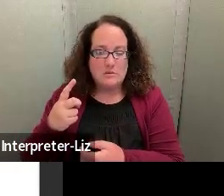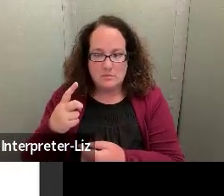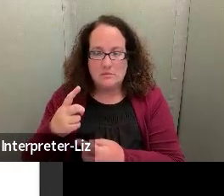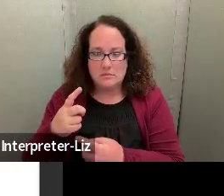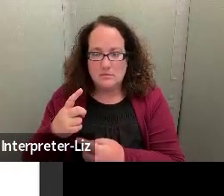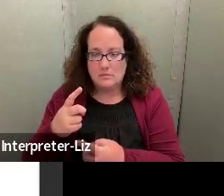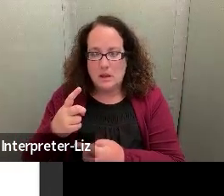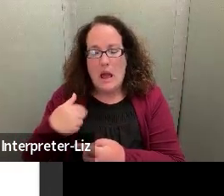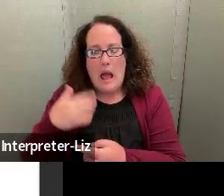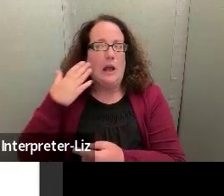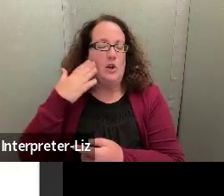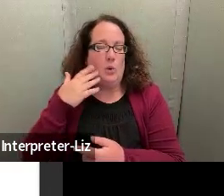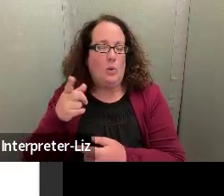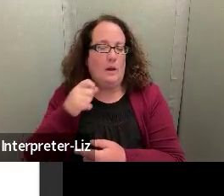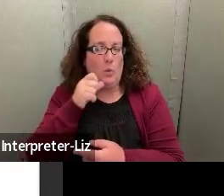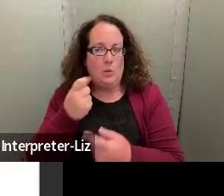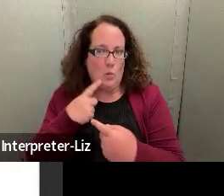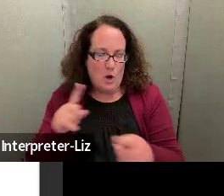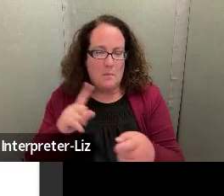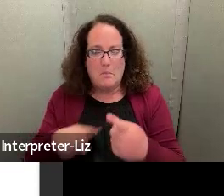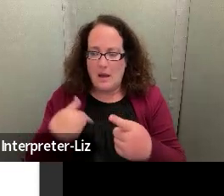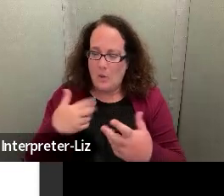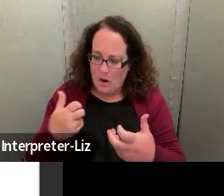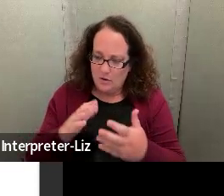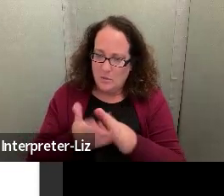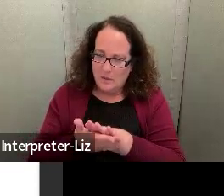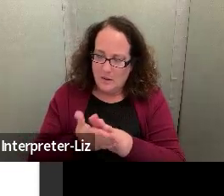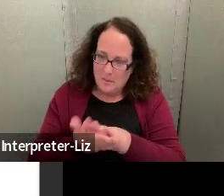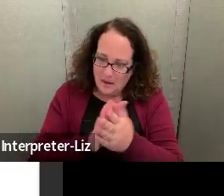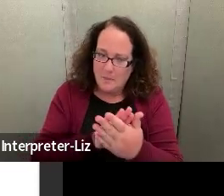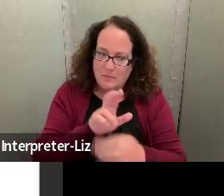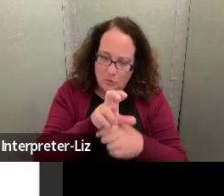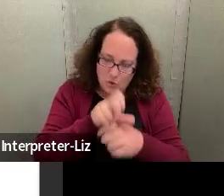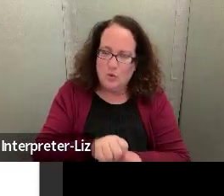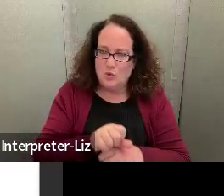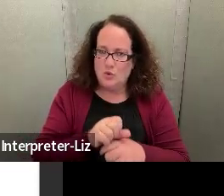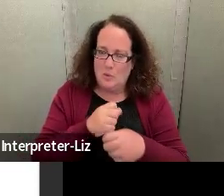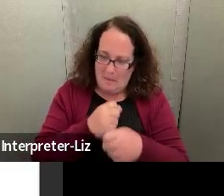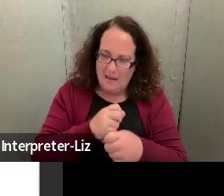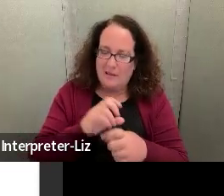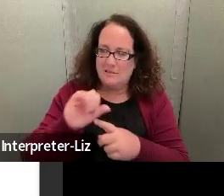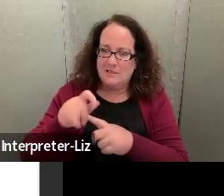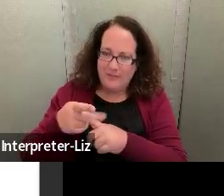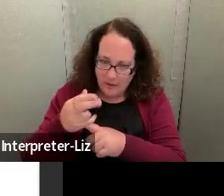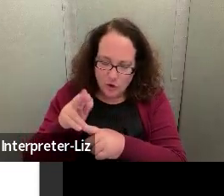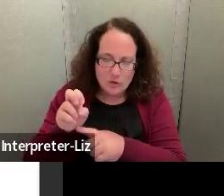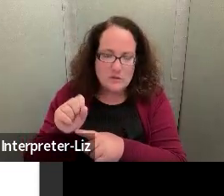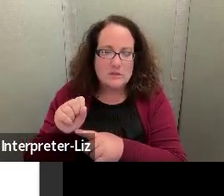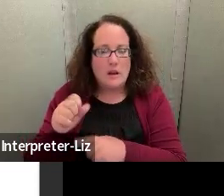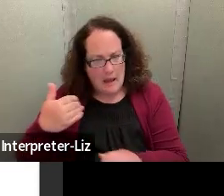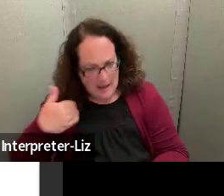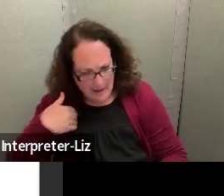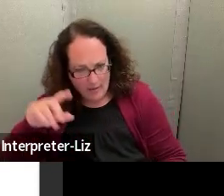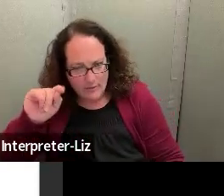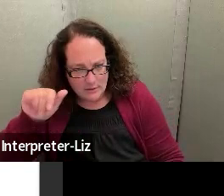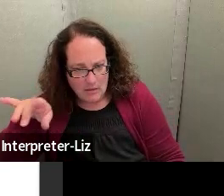it wasn't going to work, but I just wanted to get kind of used to manipulating the spheres. Mhm. And I have the tiles.